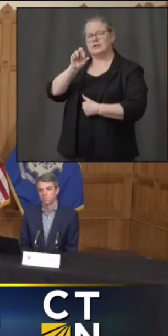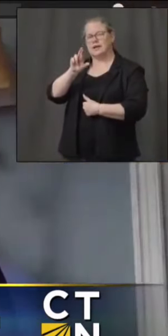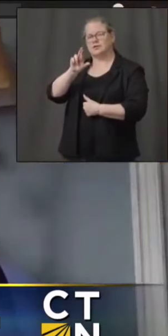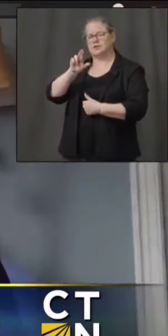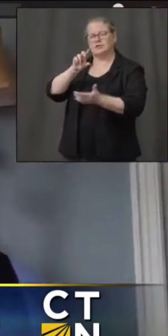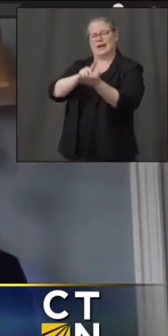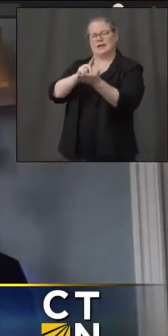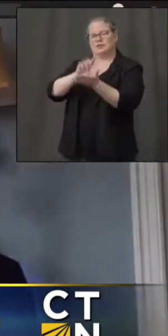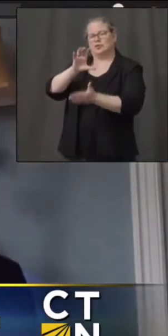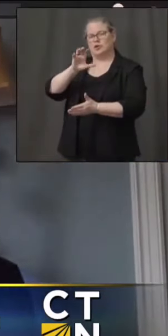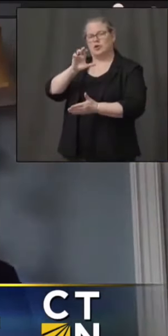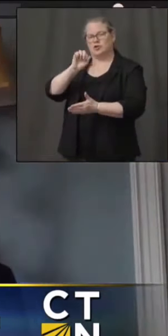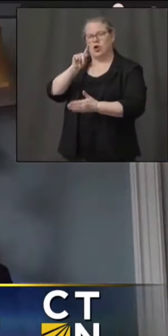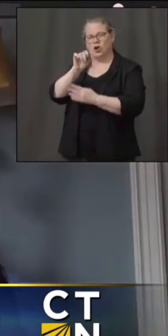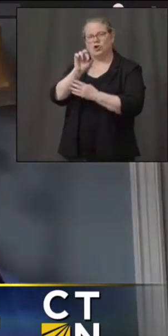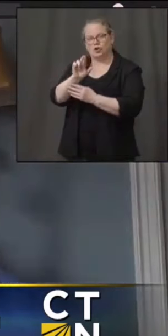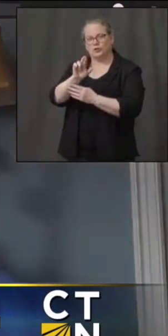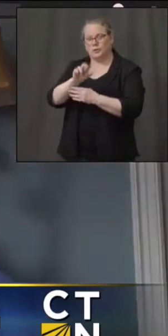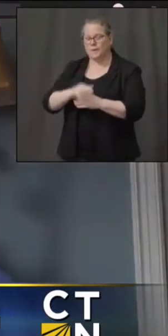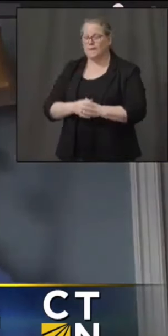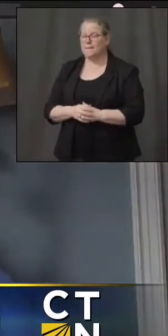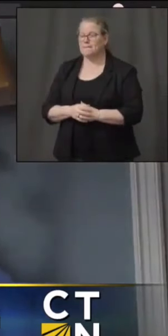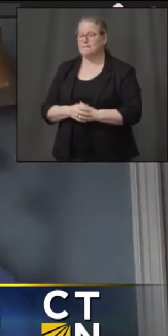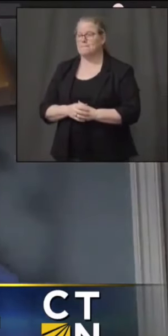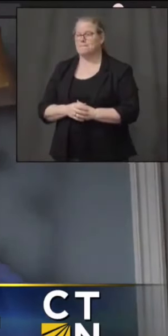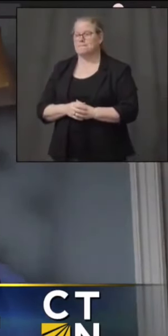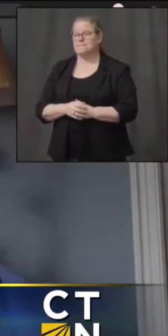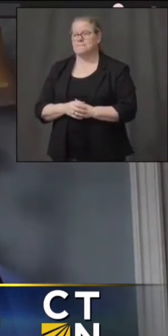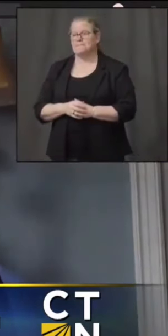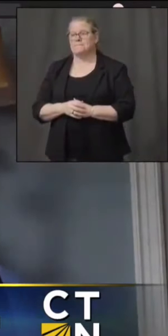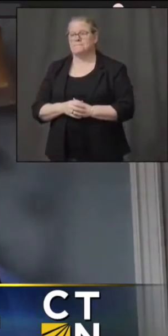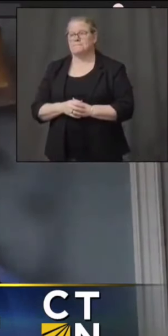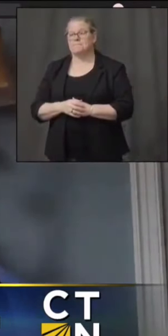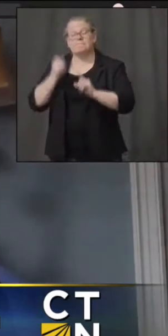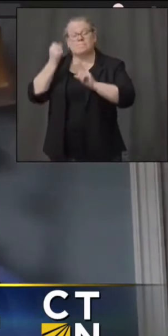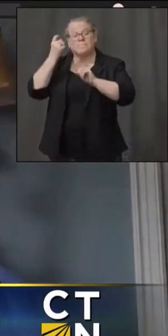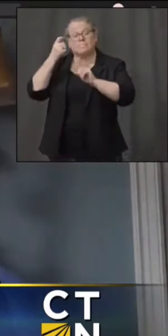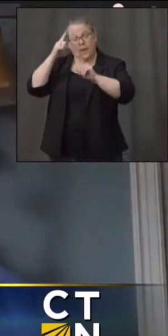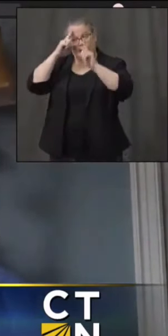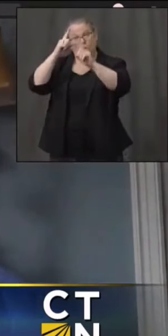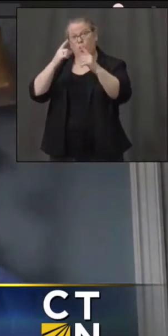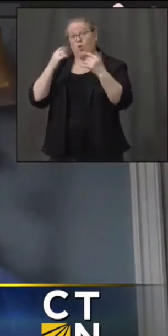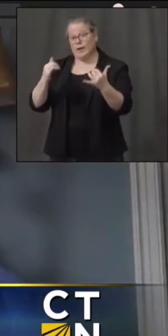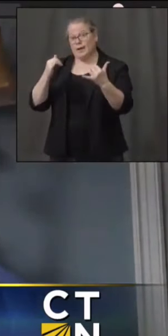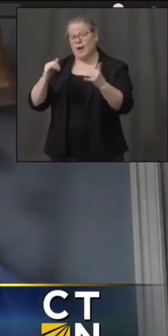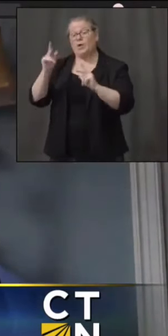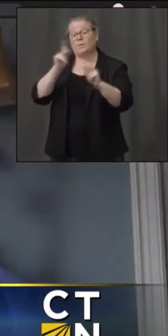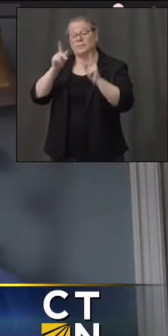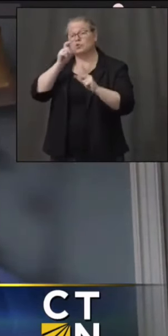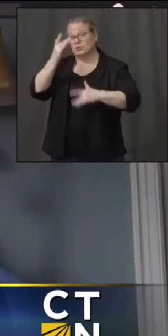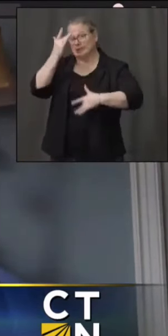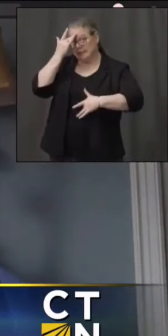Right now, our focus is on identifying people who've been sick and test positive for COVID-19.